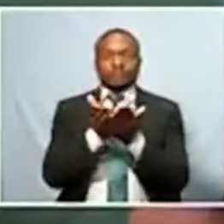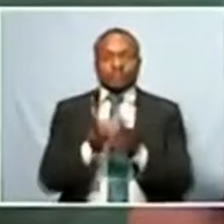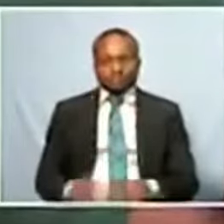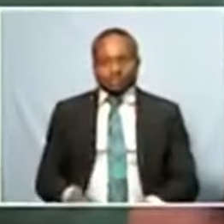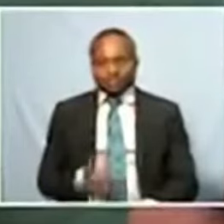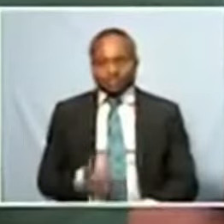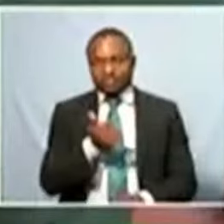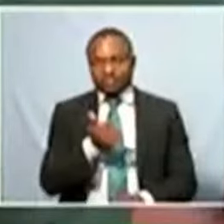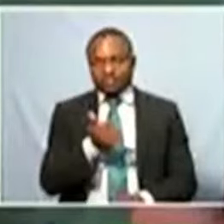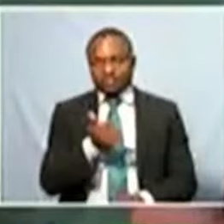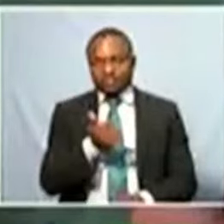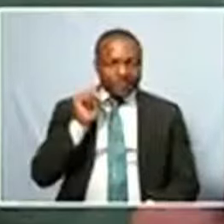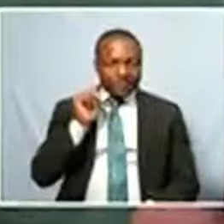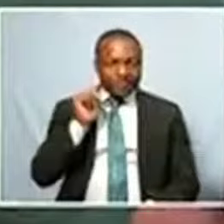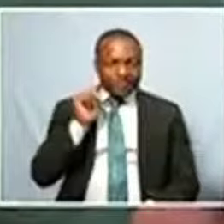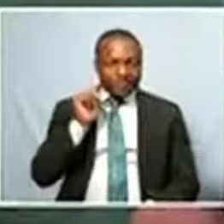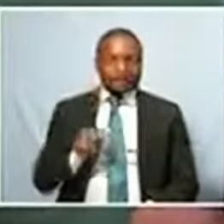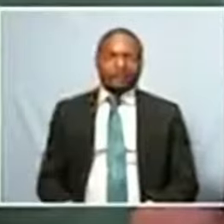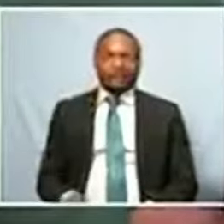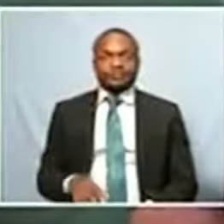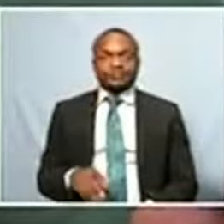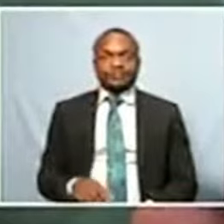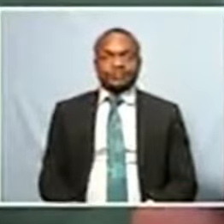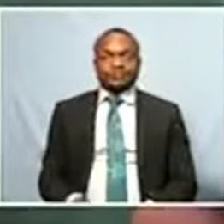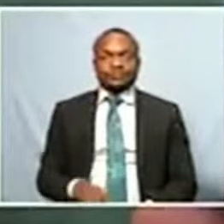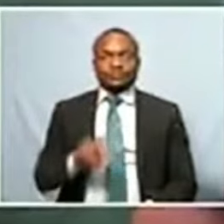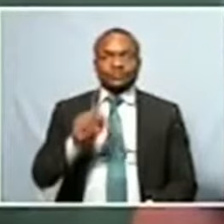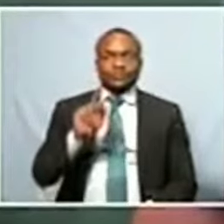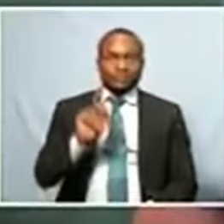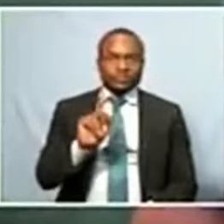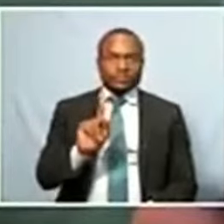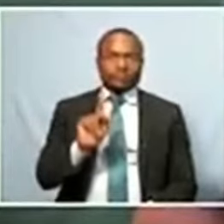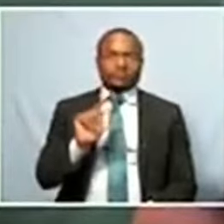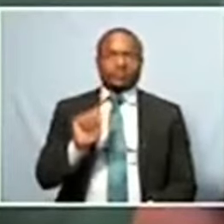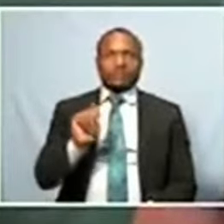Any debate, objection? Mr. Kafwaya.